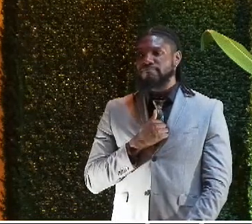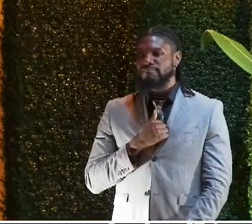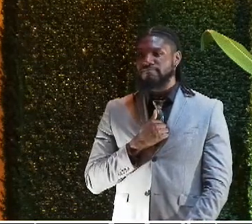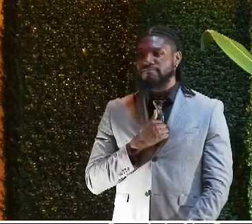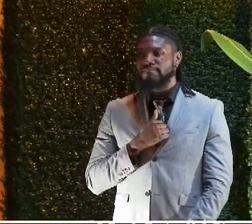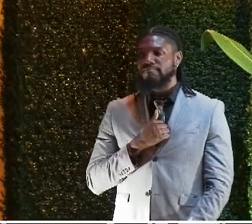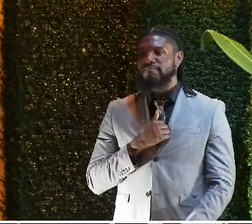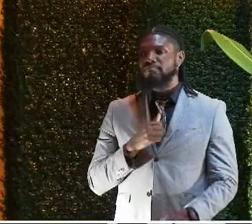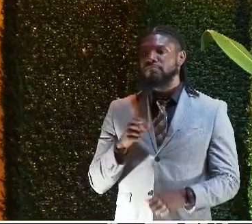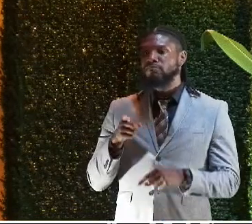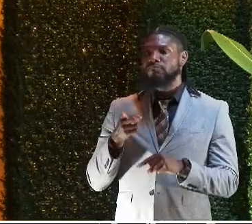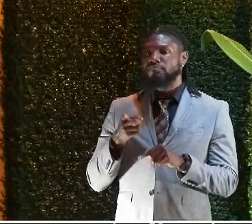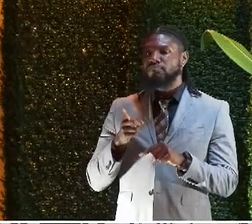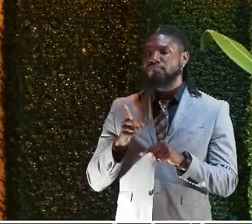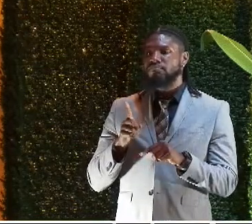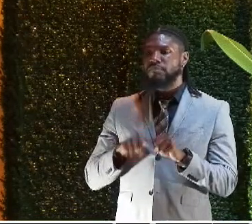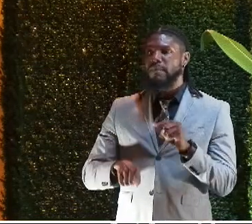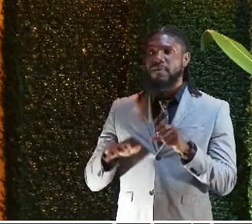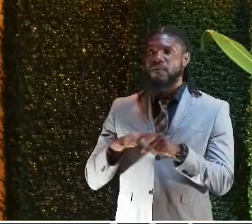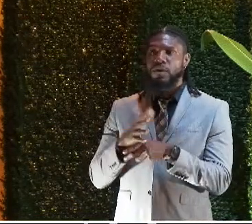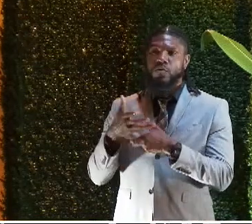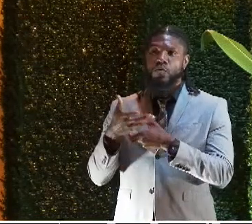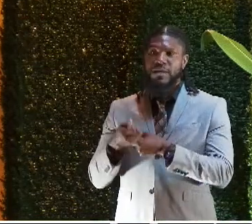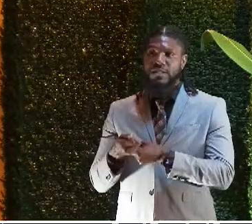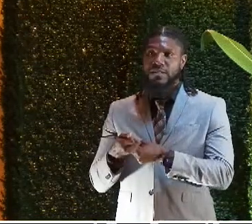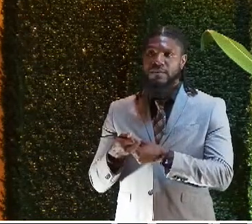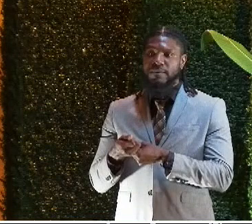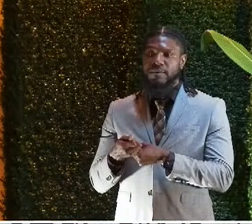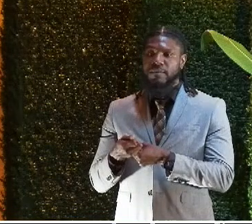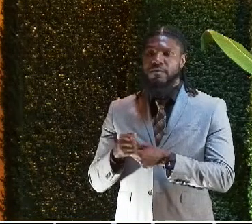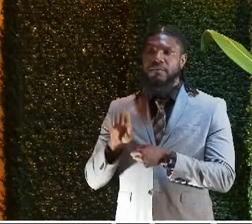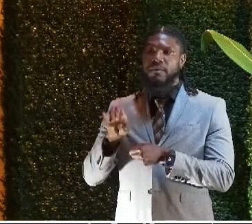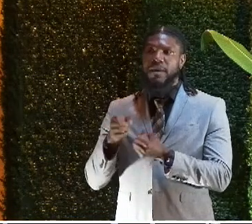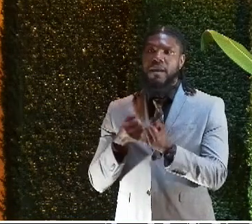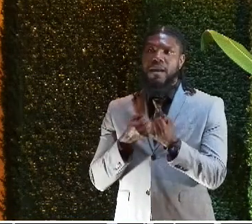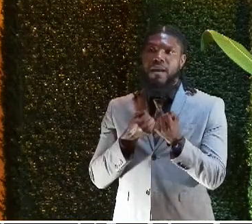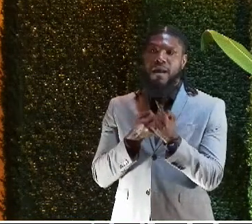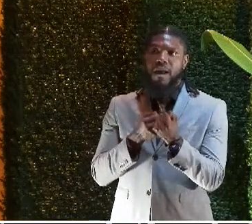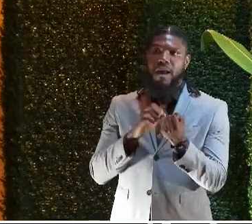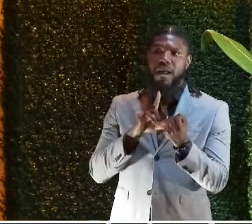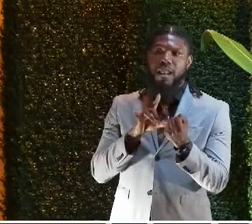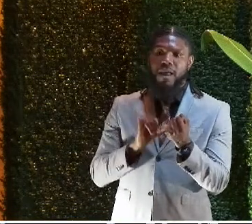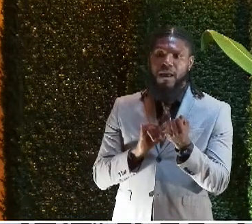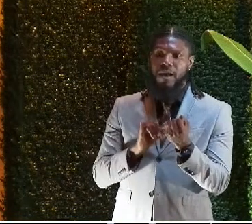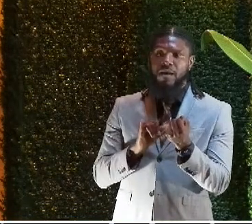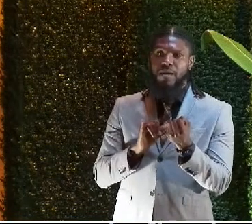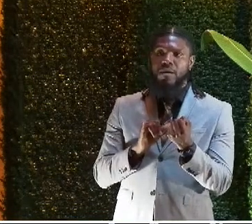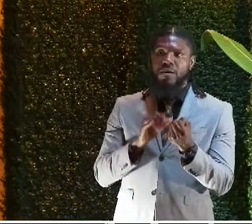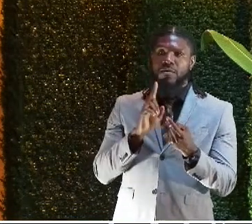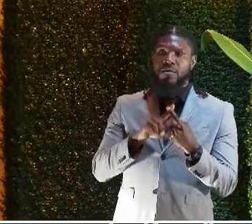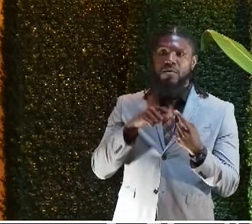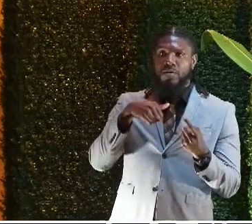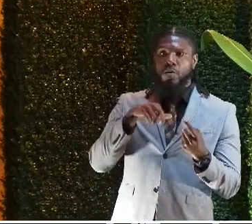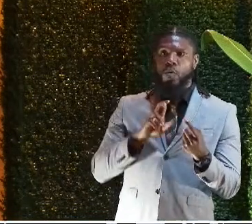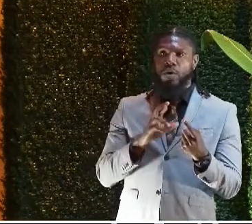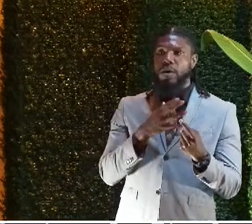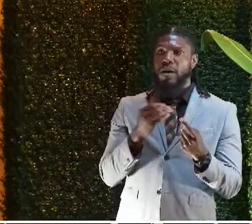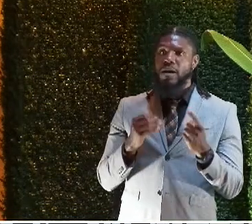but you cannot be fully trusted to be an ally to queer and trans